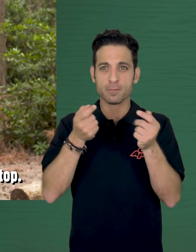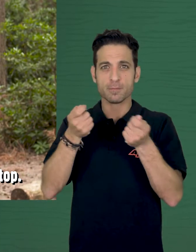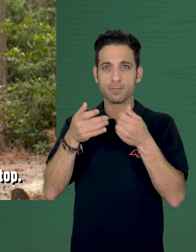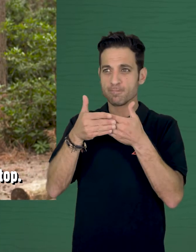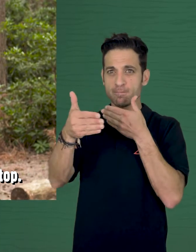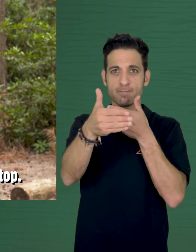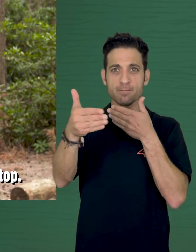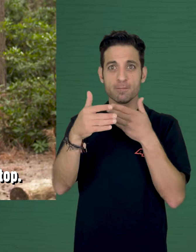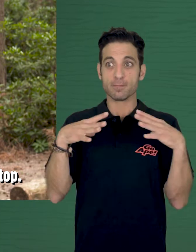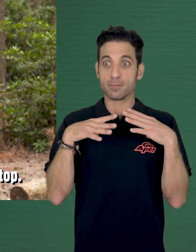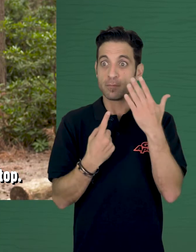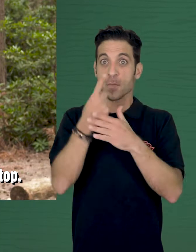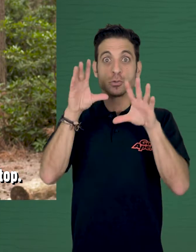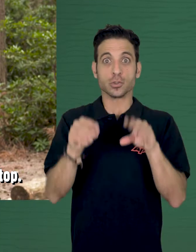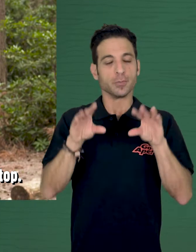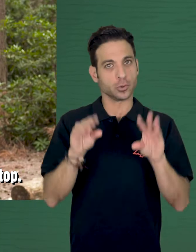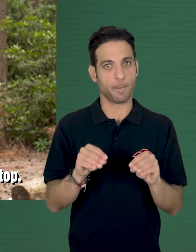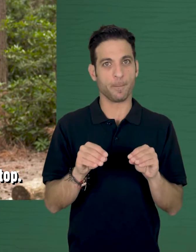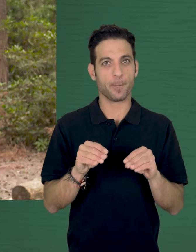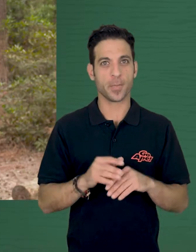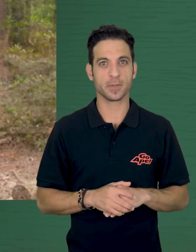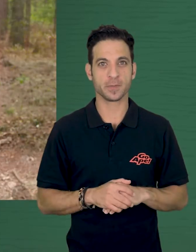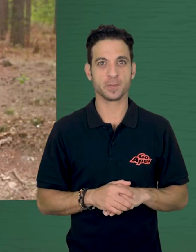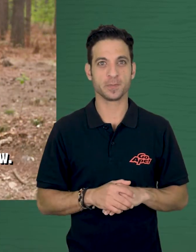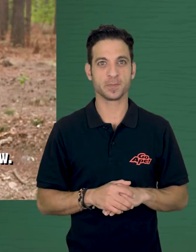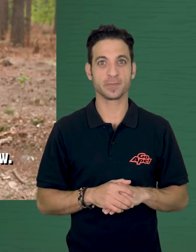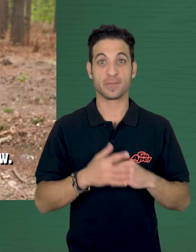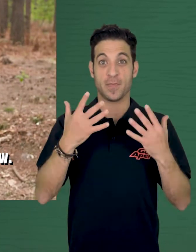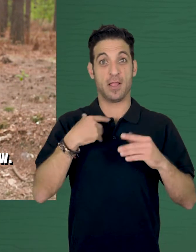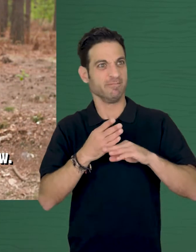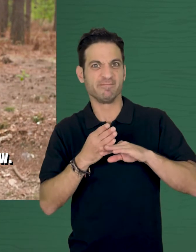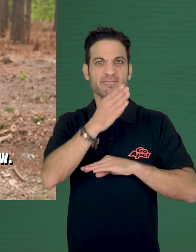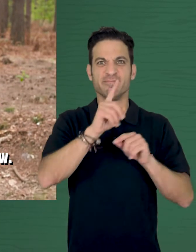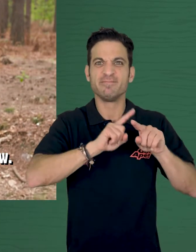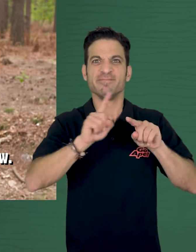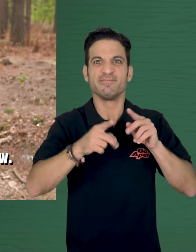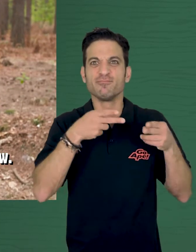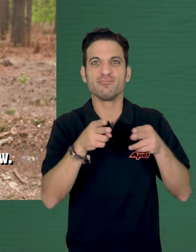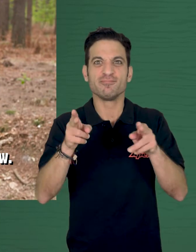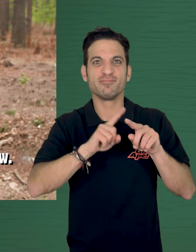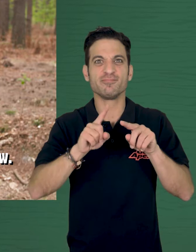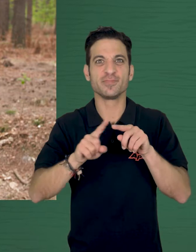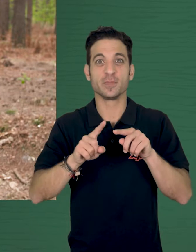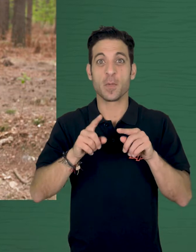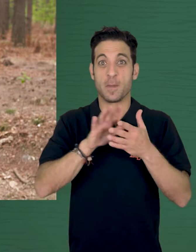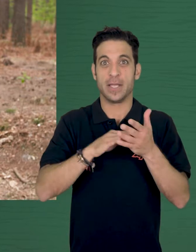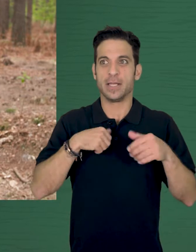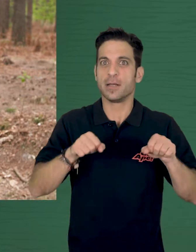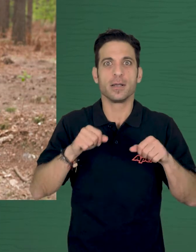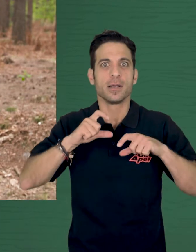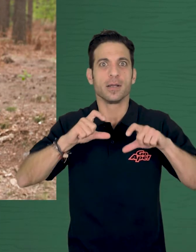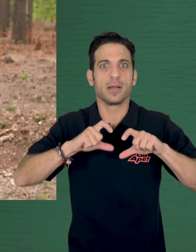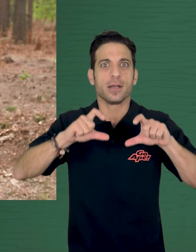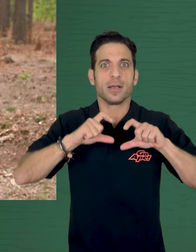going, maintain a good distance, and always be prepared to stop. We're going to head out onto the multi-use trails now, so we do have to